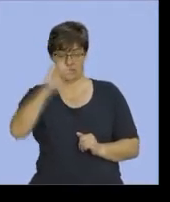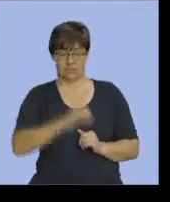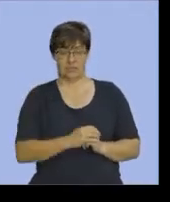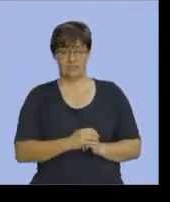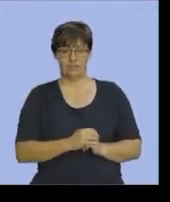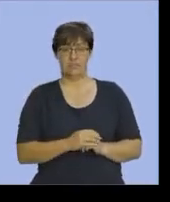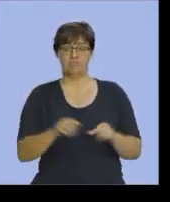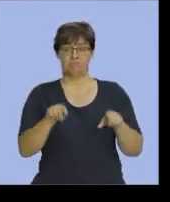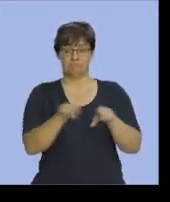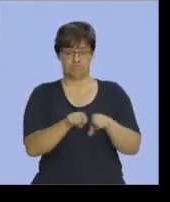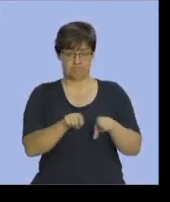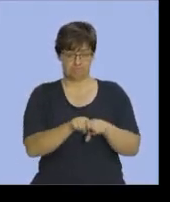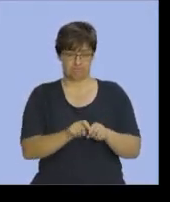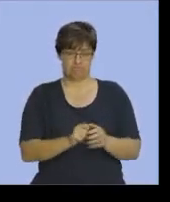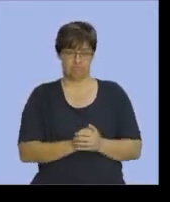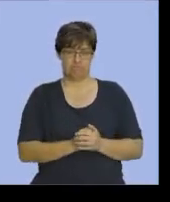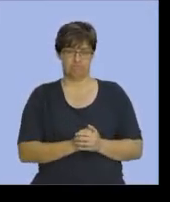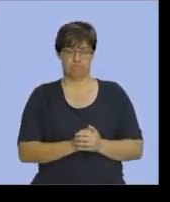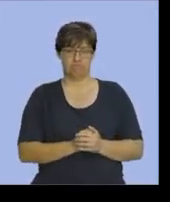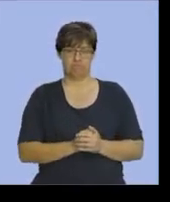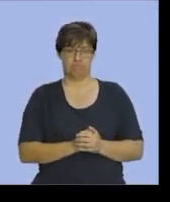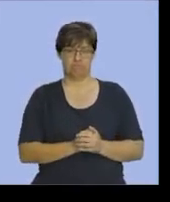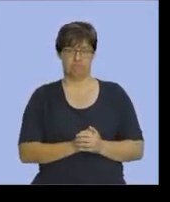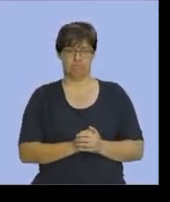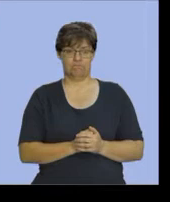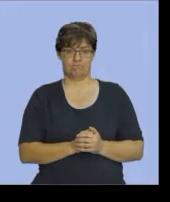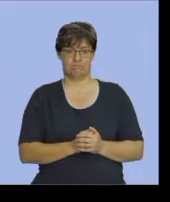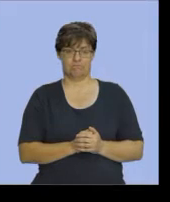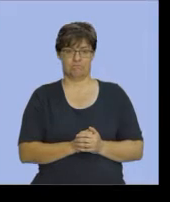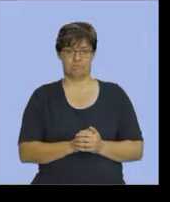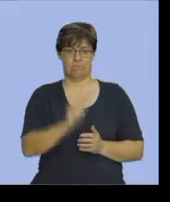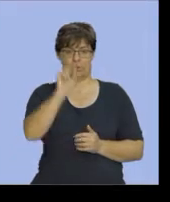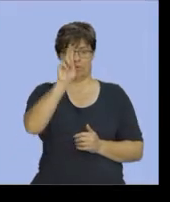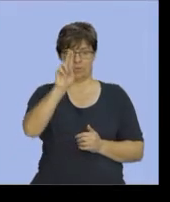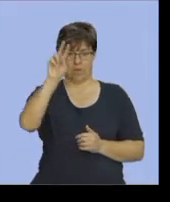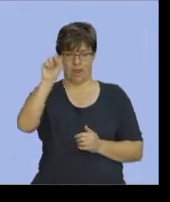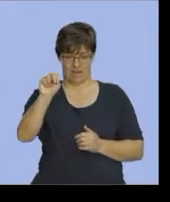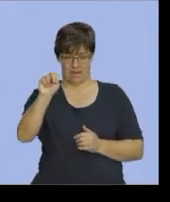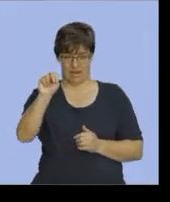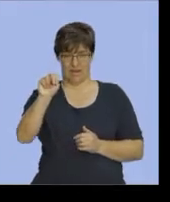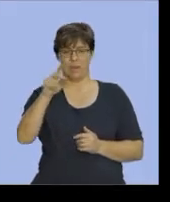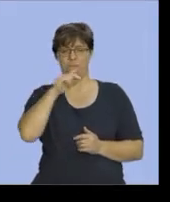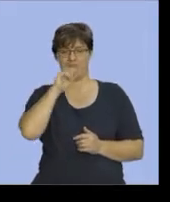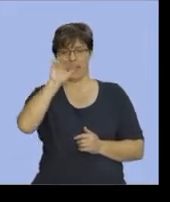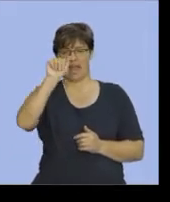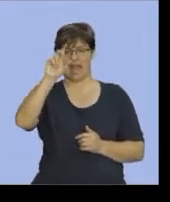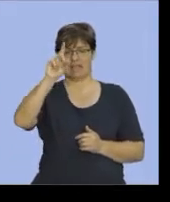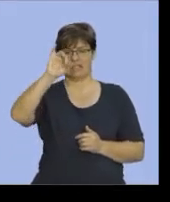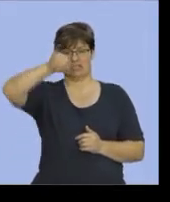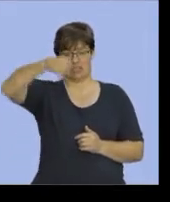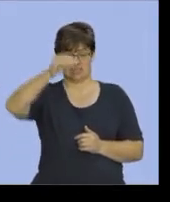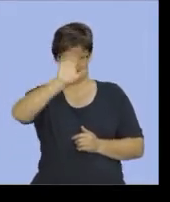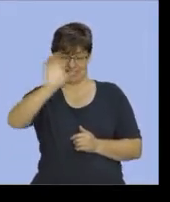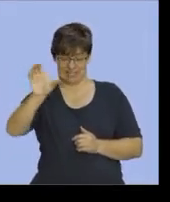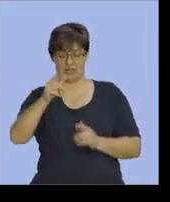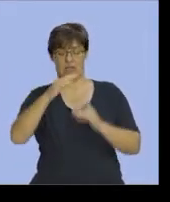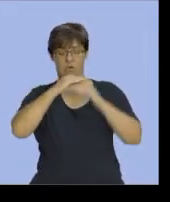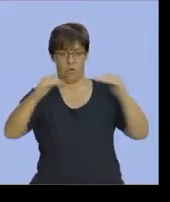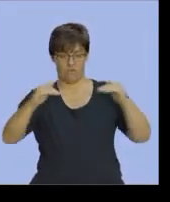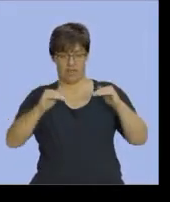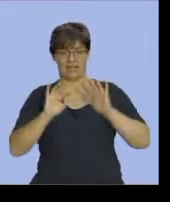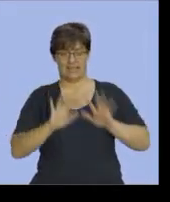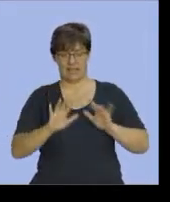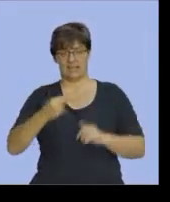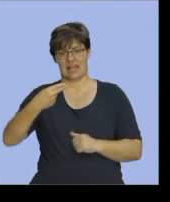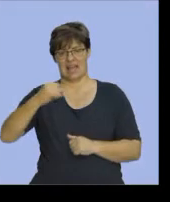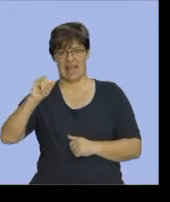degrees, which will then be equals to my UN, which is normally the adjacent, over 10,